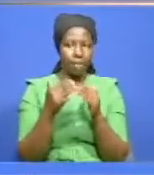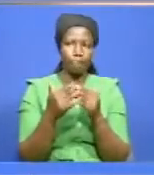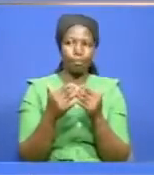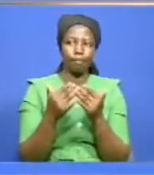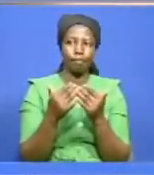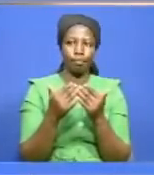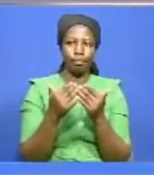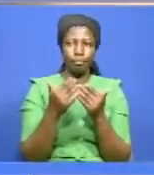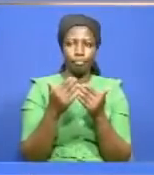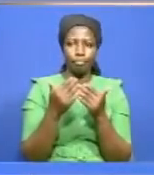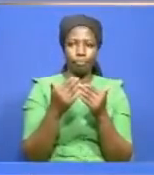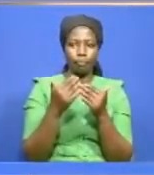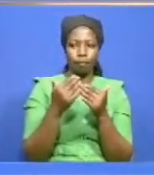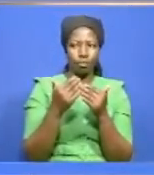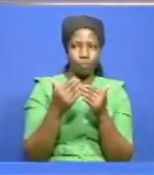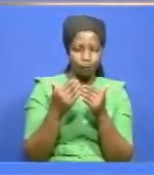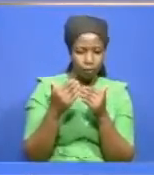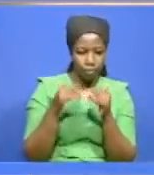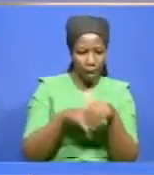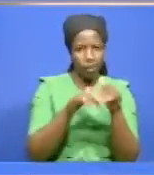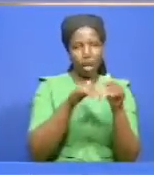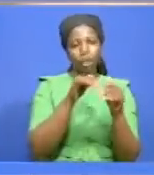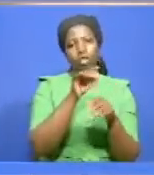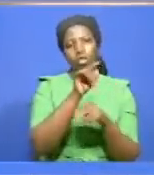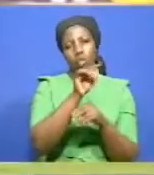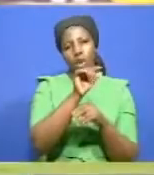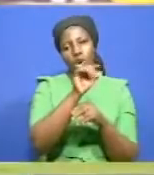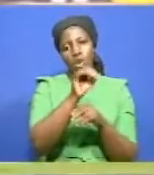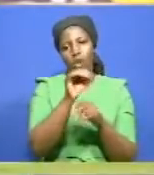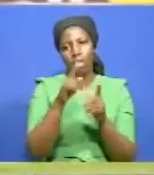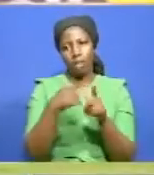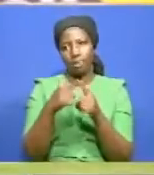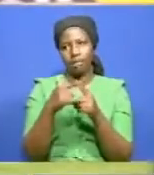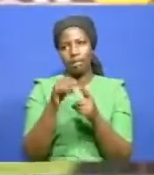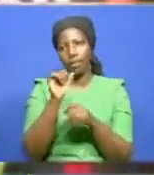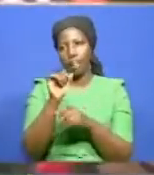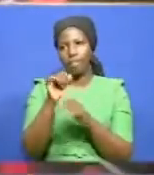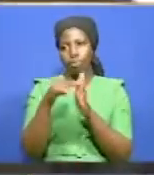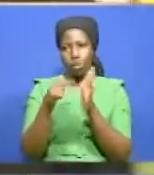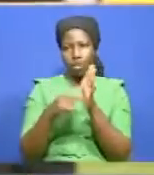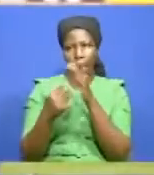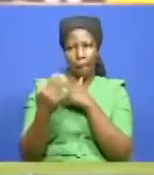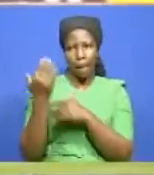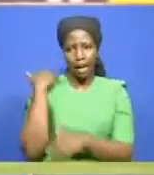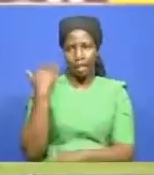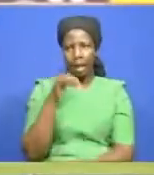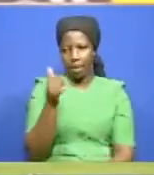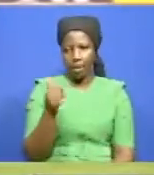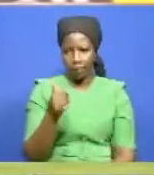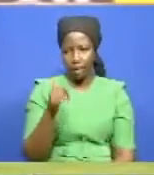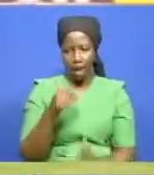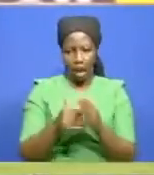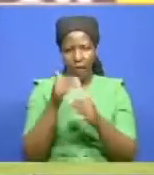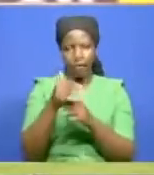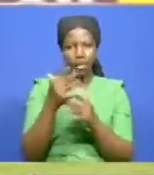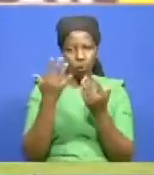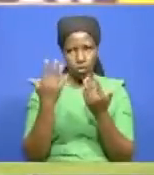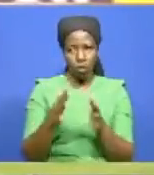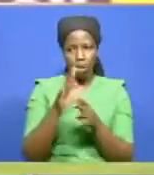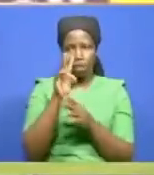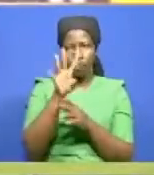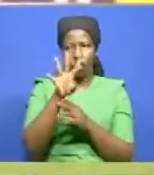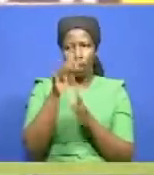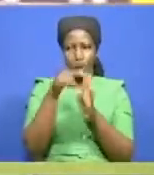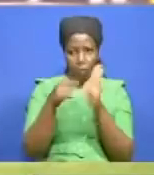Comoros by a better goal difference. After dropping 4 points against Comoros in